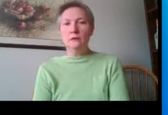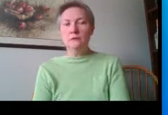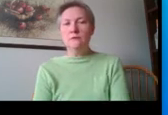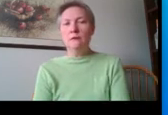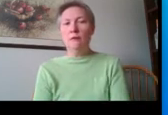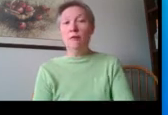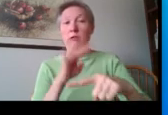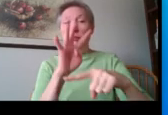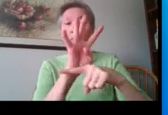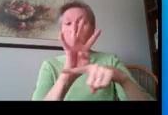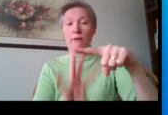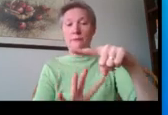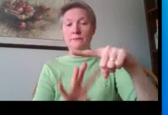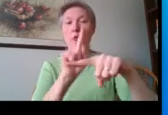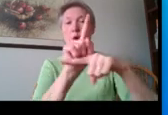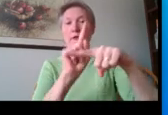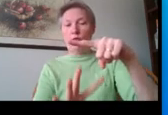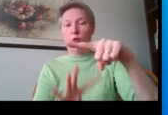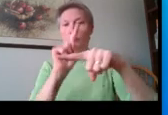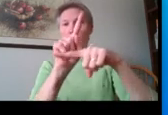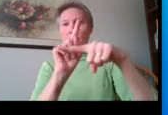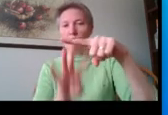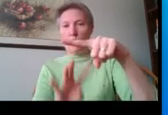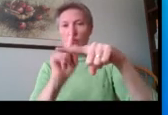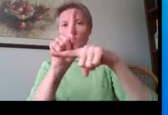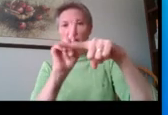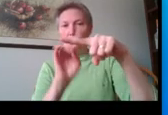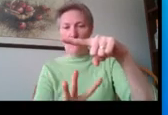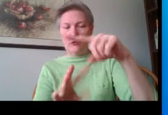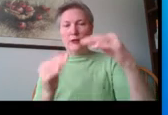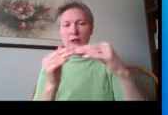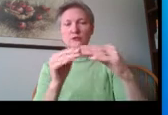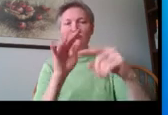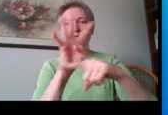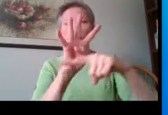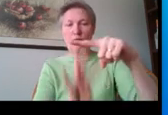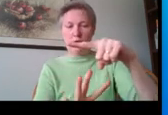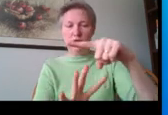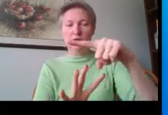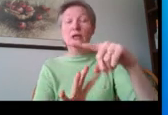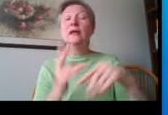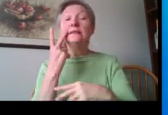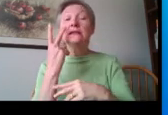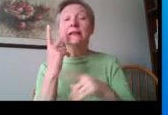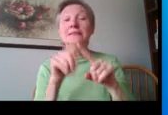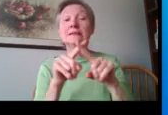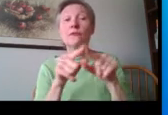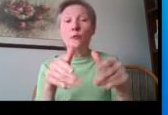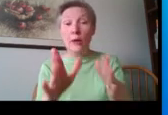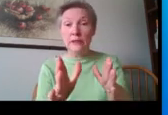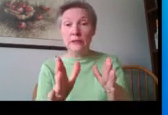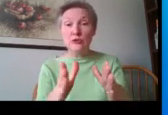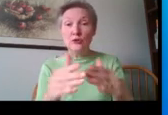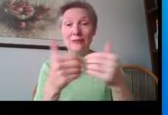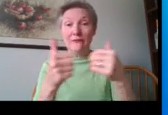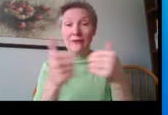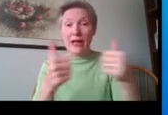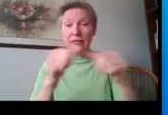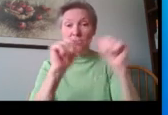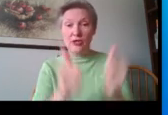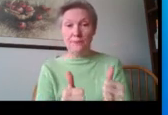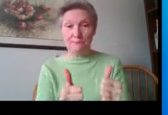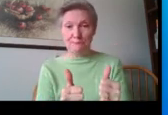is a fourth, this is a fourth, this is a fourth, and this is a fourth. So you can see there's different ways to